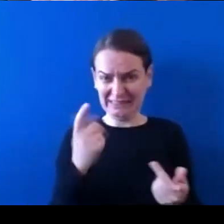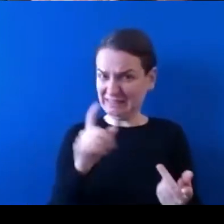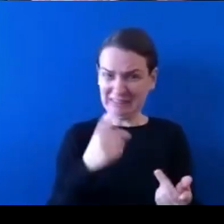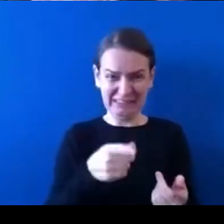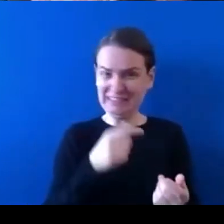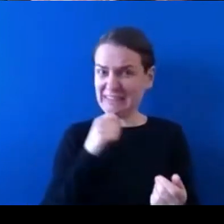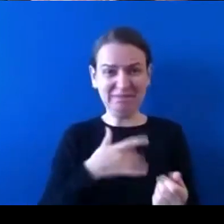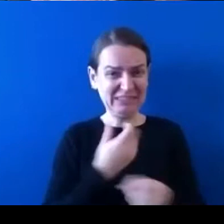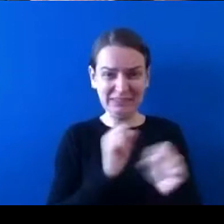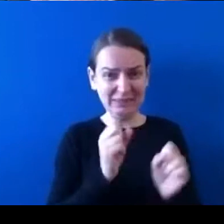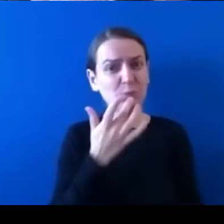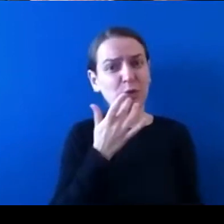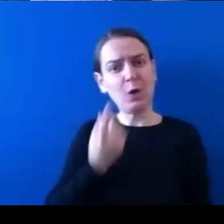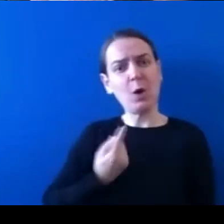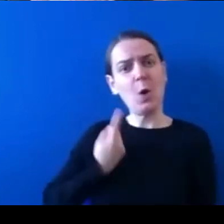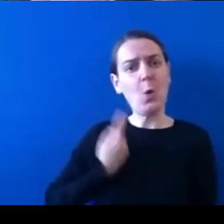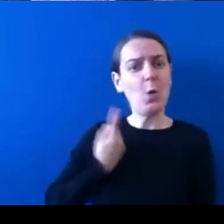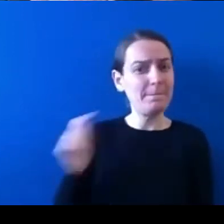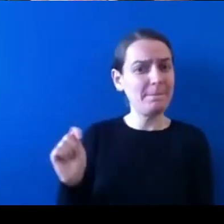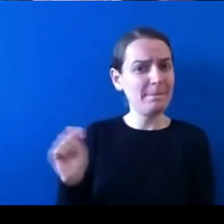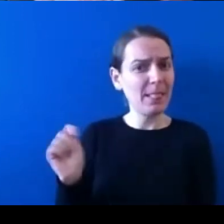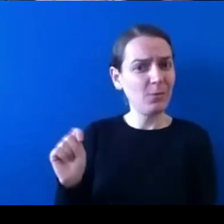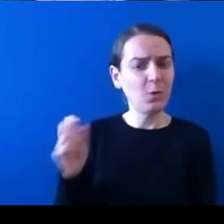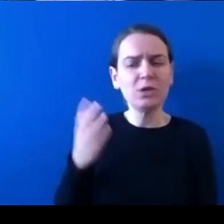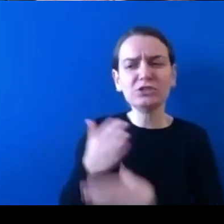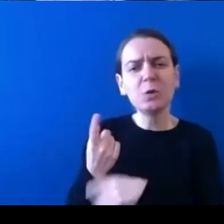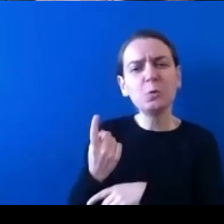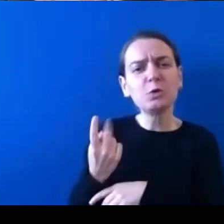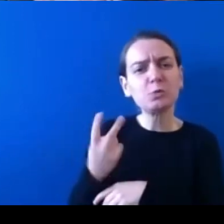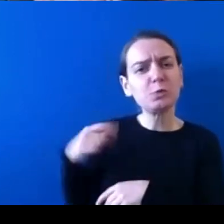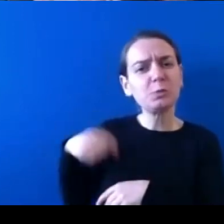should know how to clean a bathroom before you go to college.